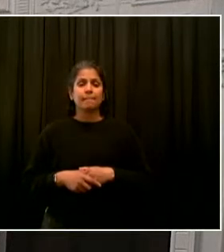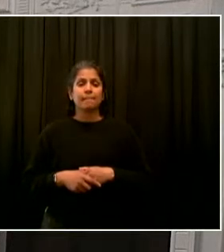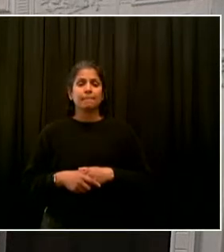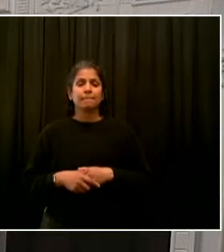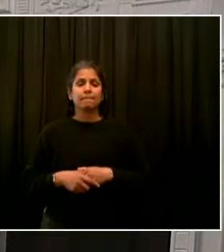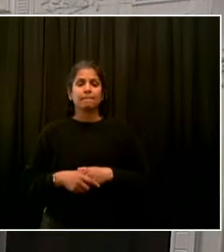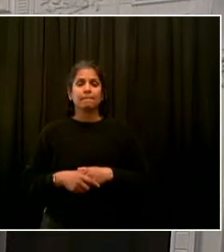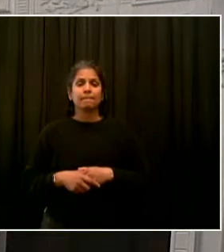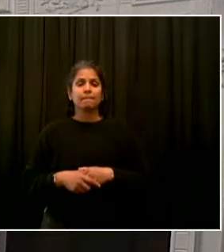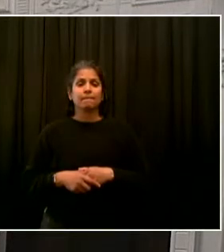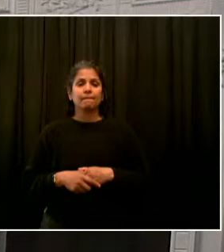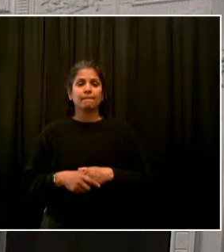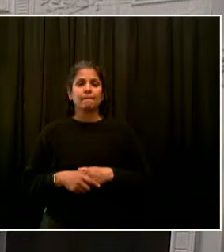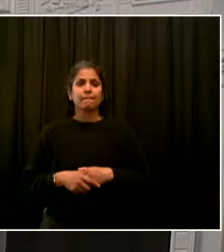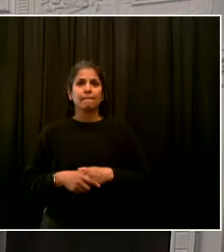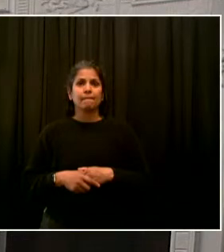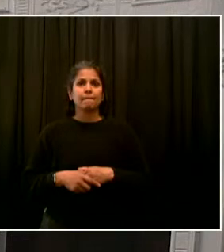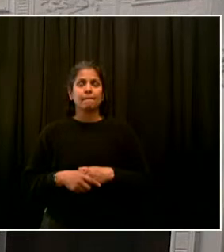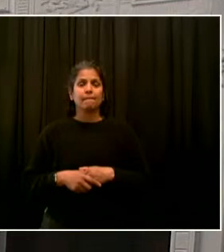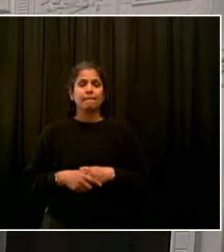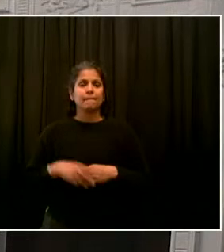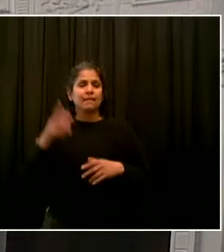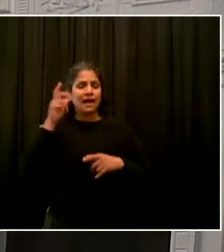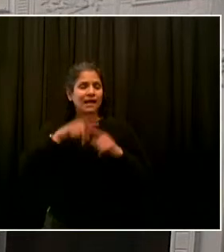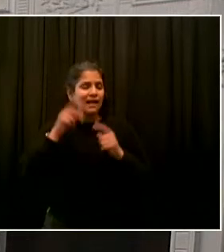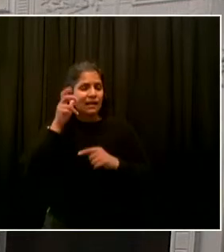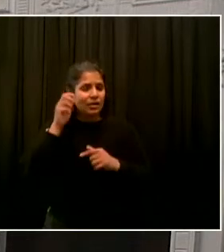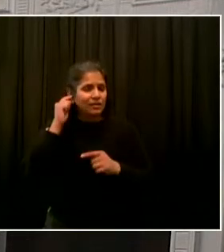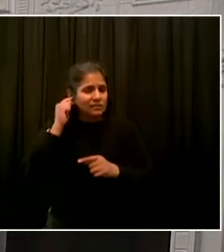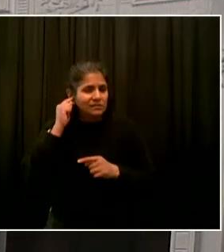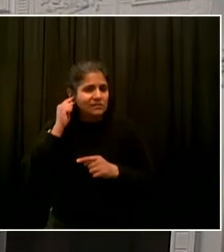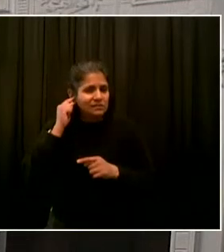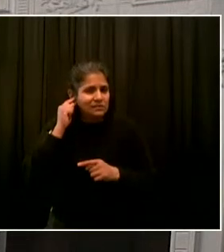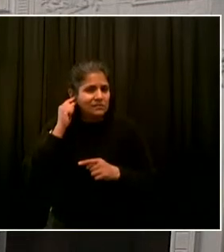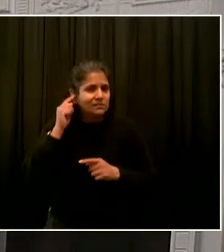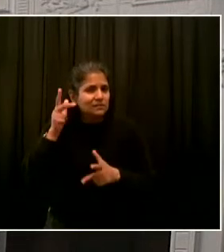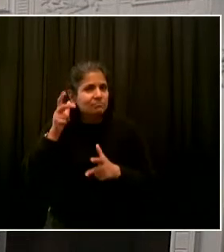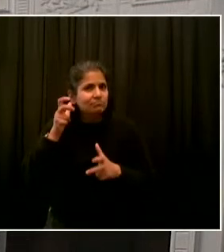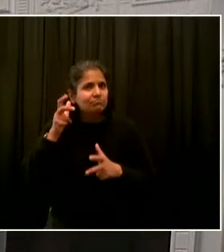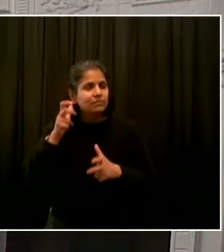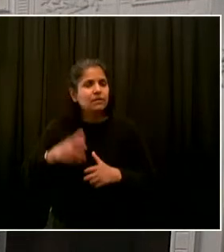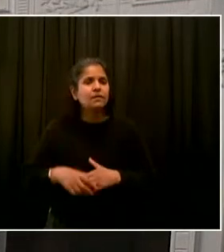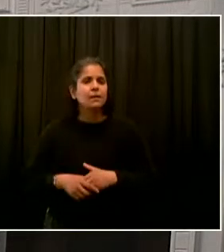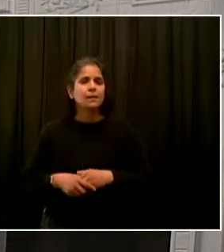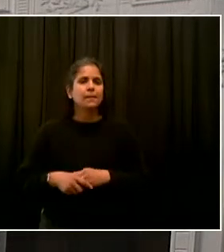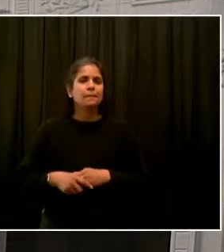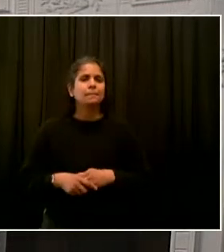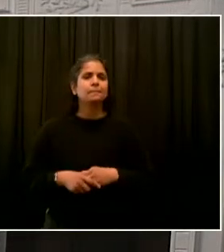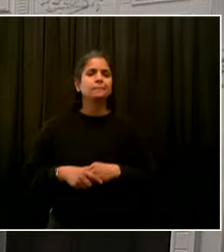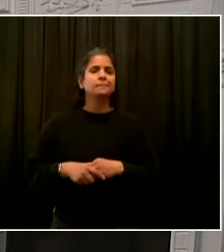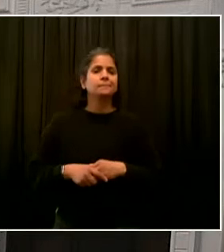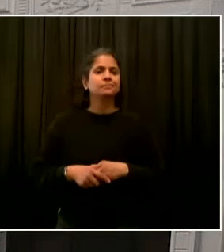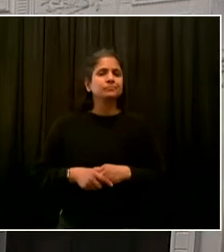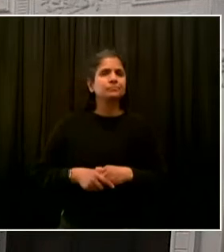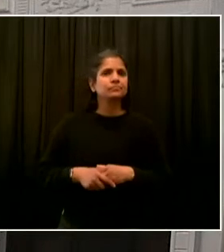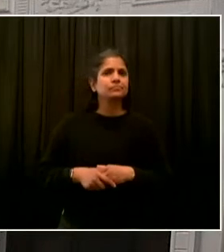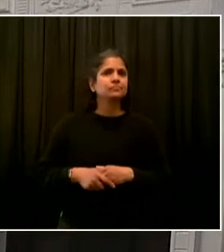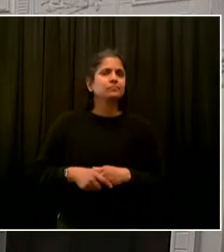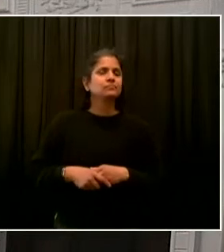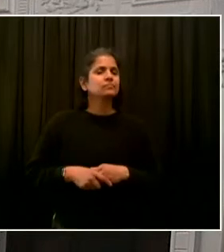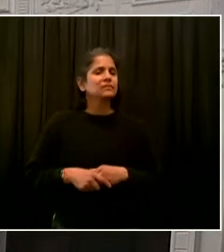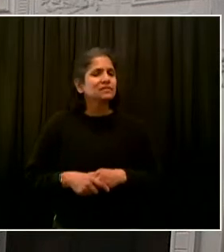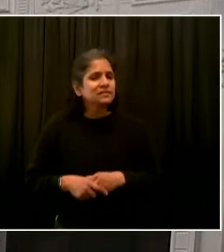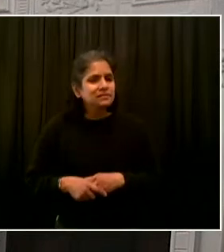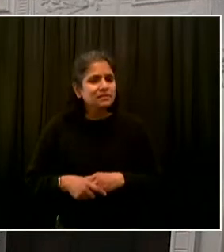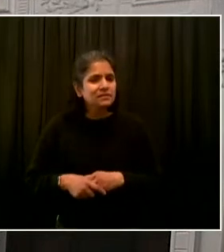crimes. I'm sure you're aware of it, but it does not include the concept of dangerousness, which is a particular difficult thing for the